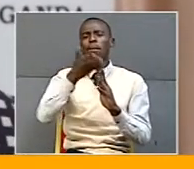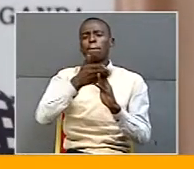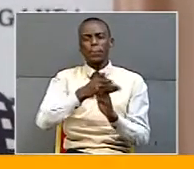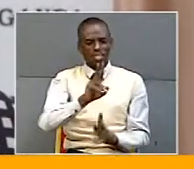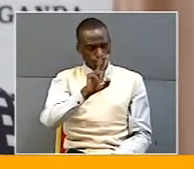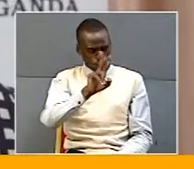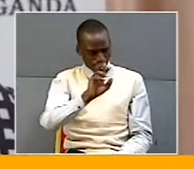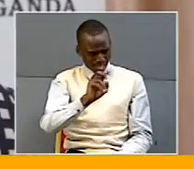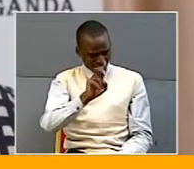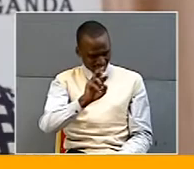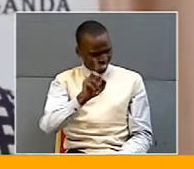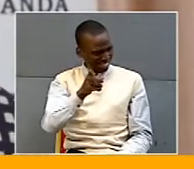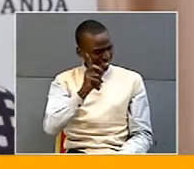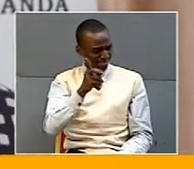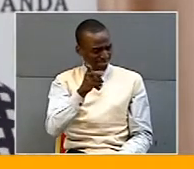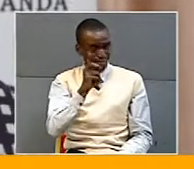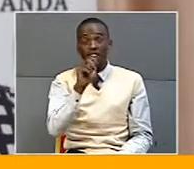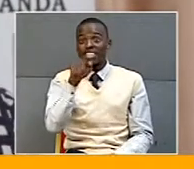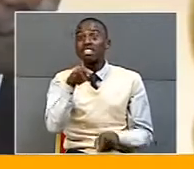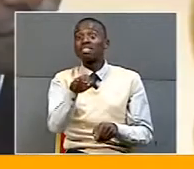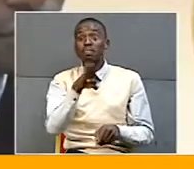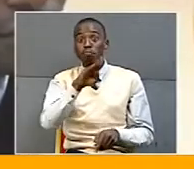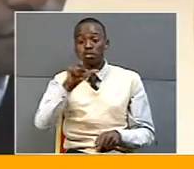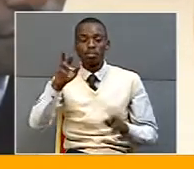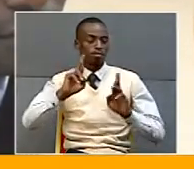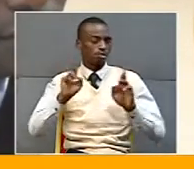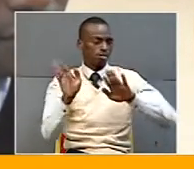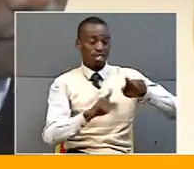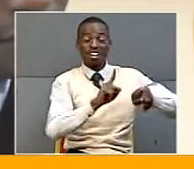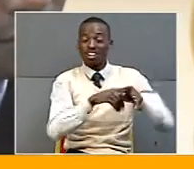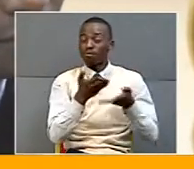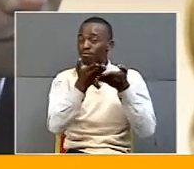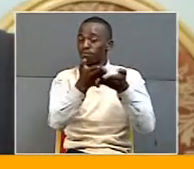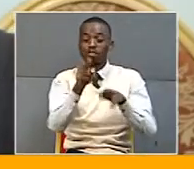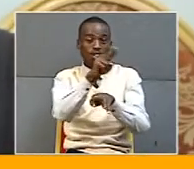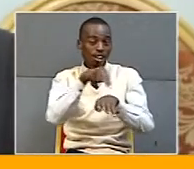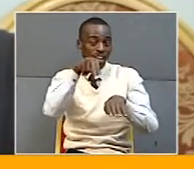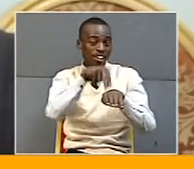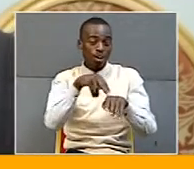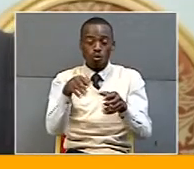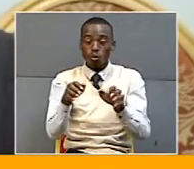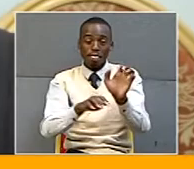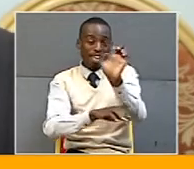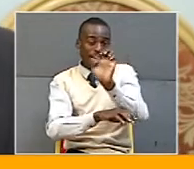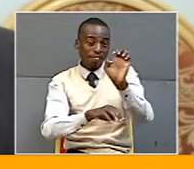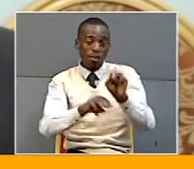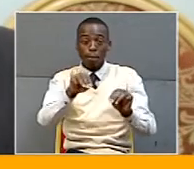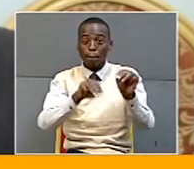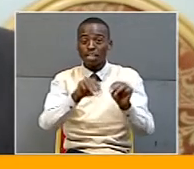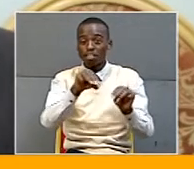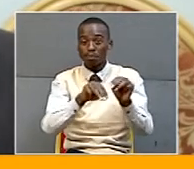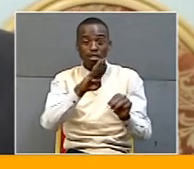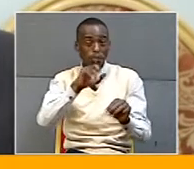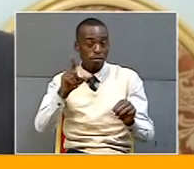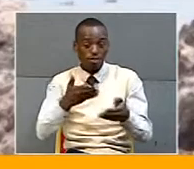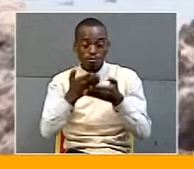mid-2018, we should be through with this bill. This comes at a time when the National Environmental Management Authority law has been